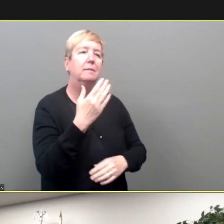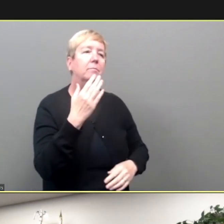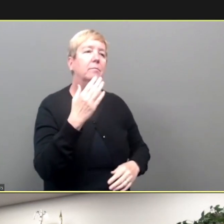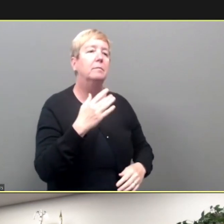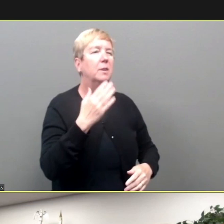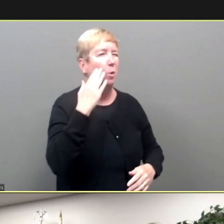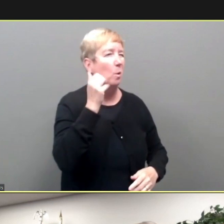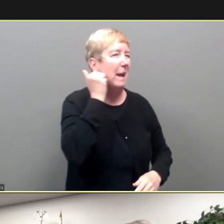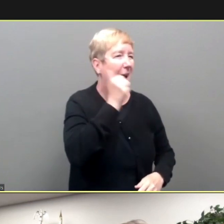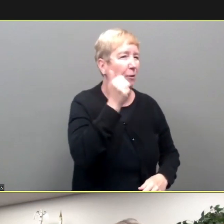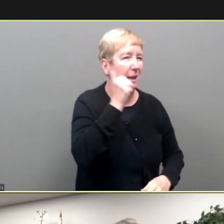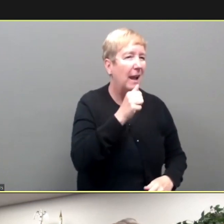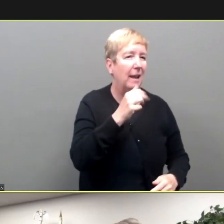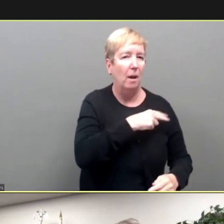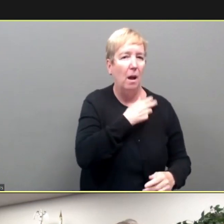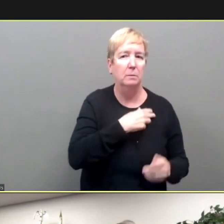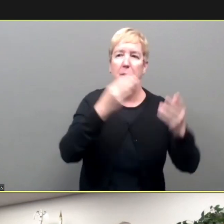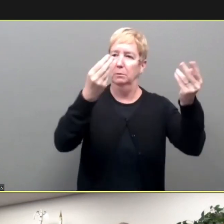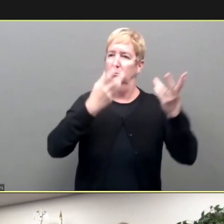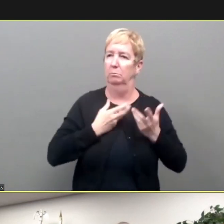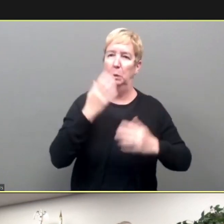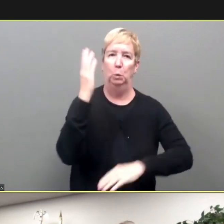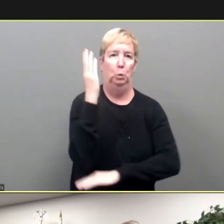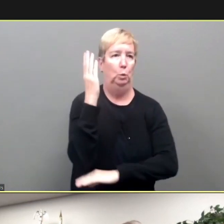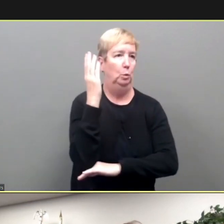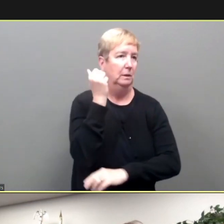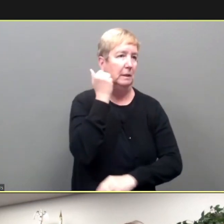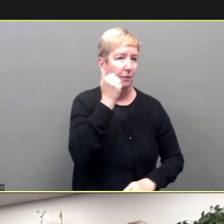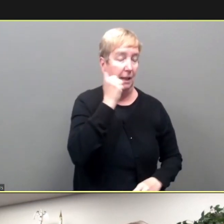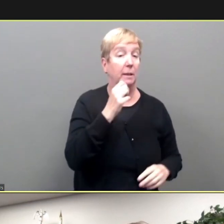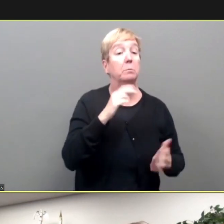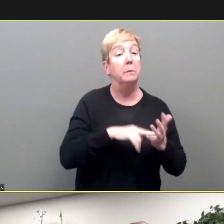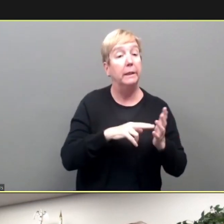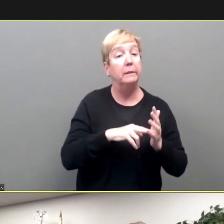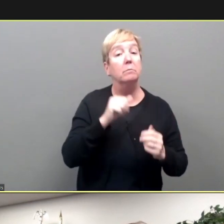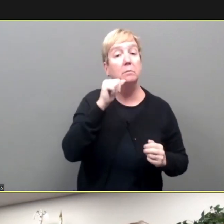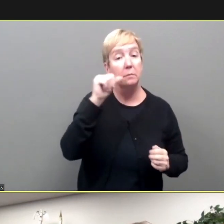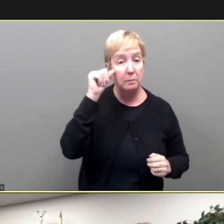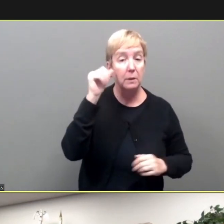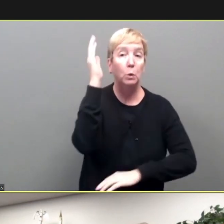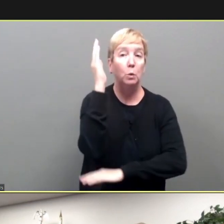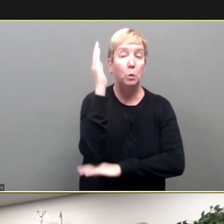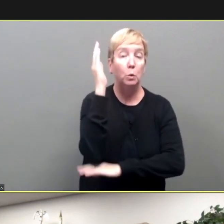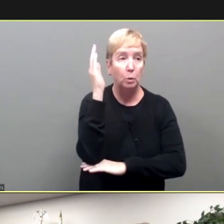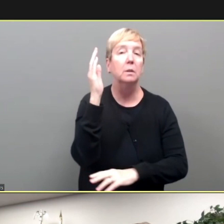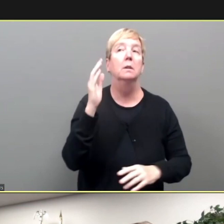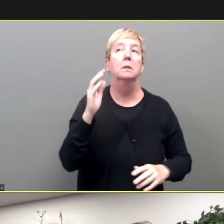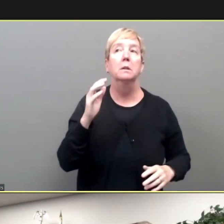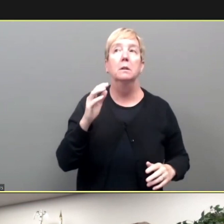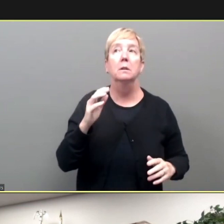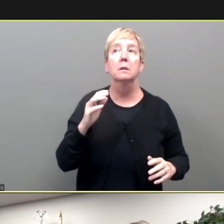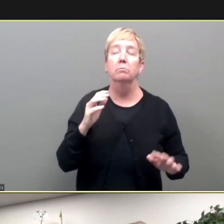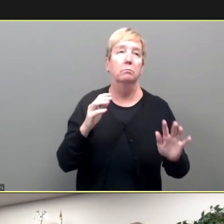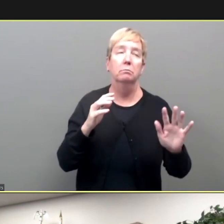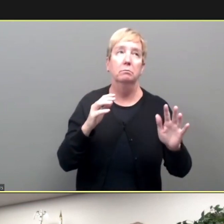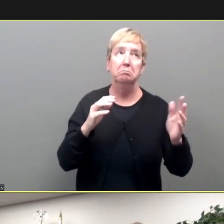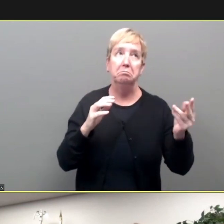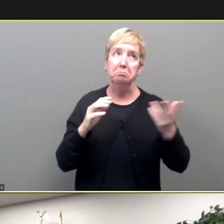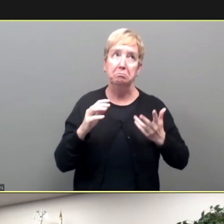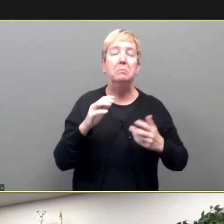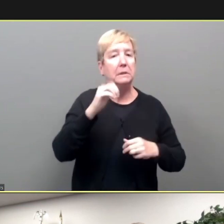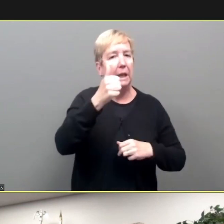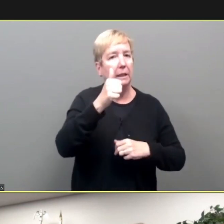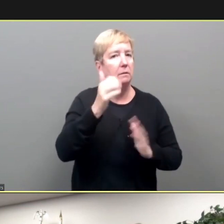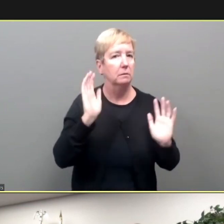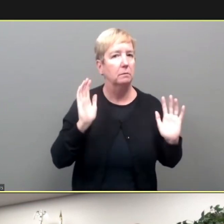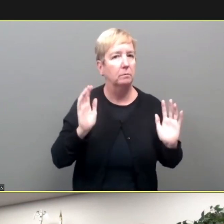daily how many beds they have. And so that was the most recent data. Yeah. And as of just before noon yesterday, it was 10. And